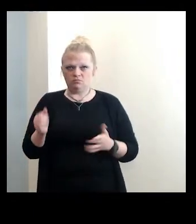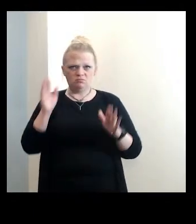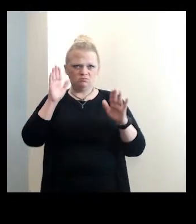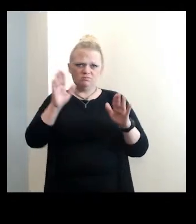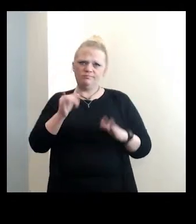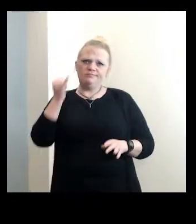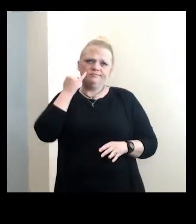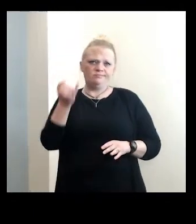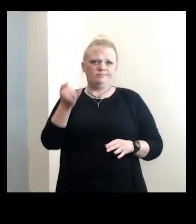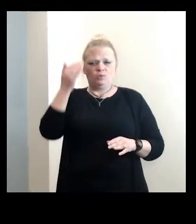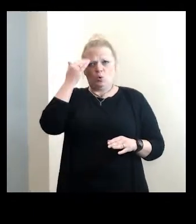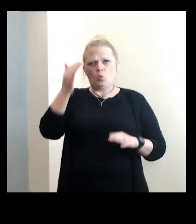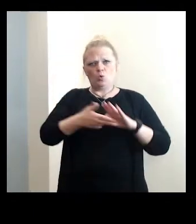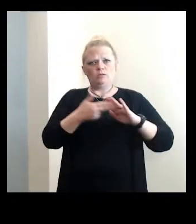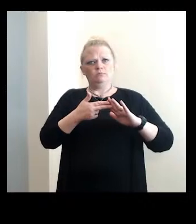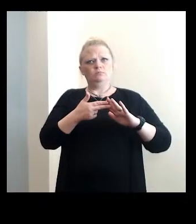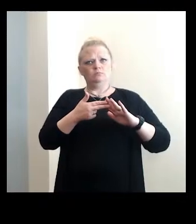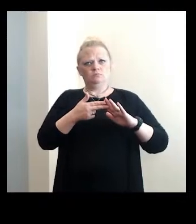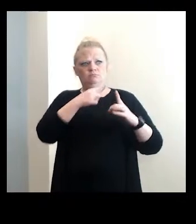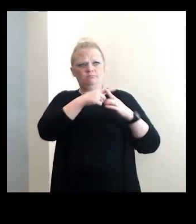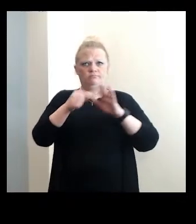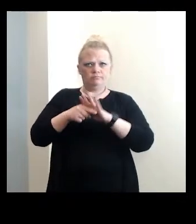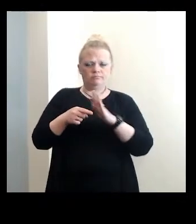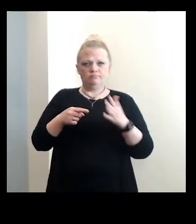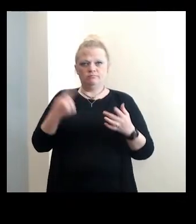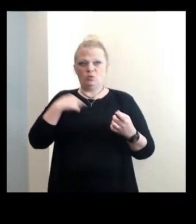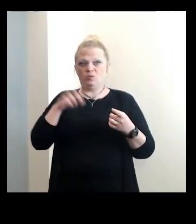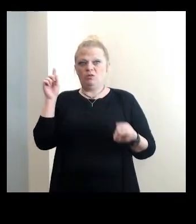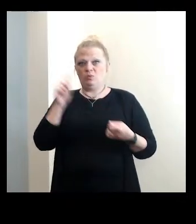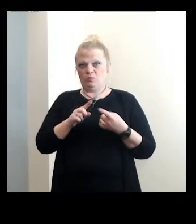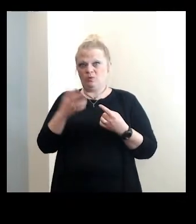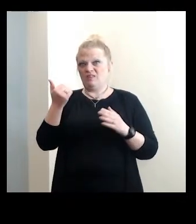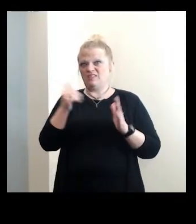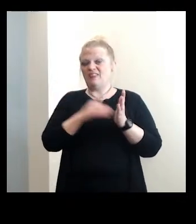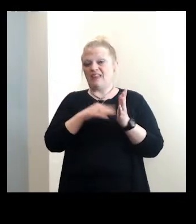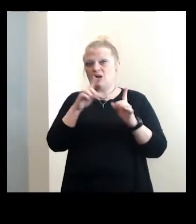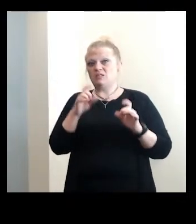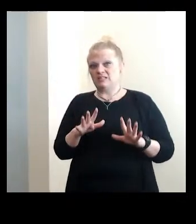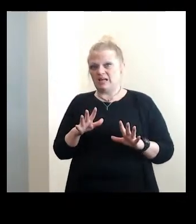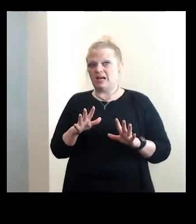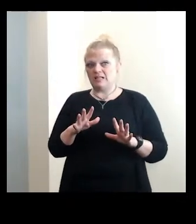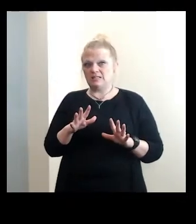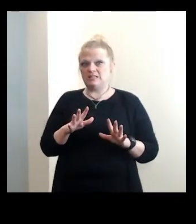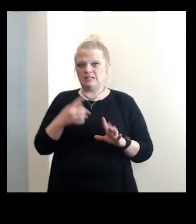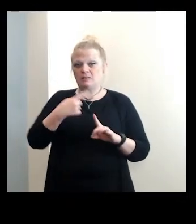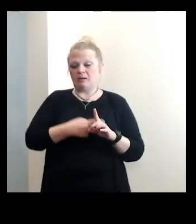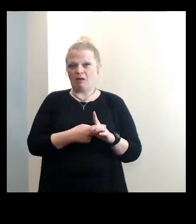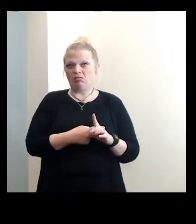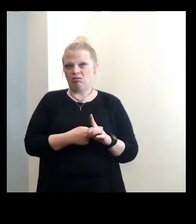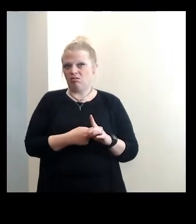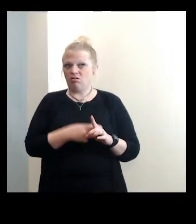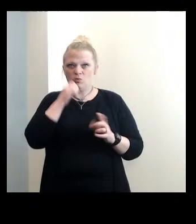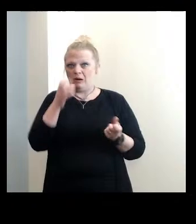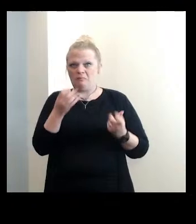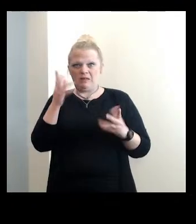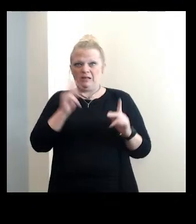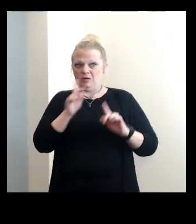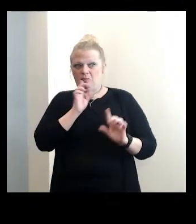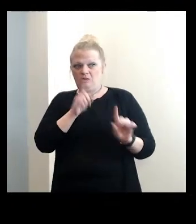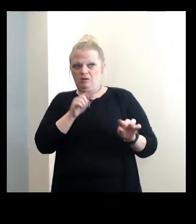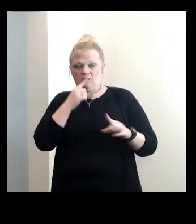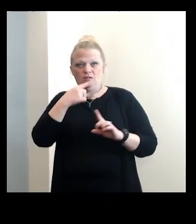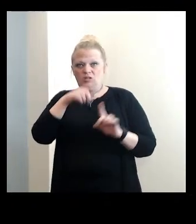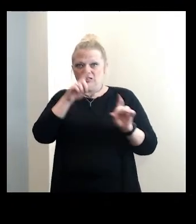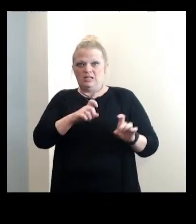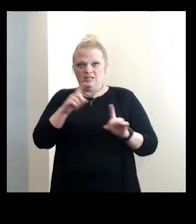great idea to know your status. And we've had a drop in about 15,000 tests over the past month. So not as many people are getting tested.